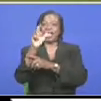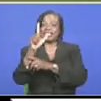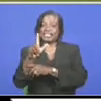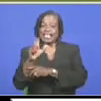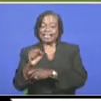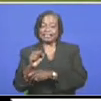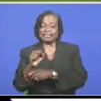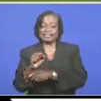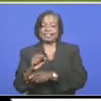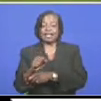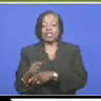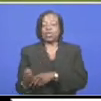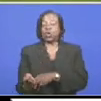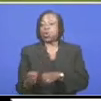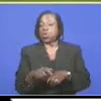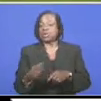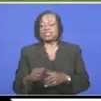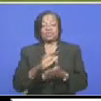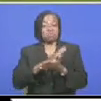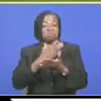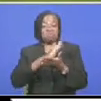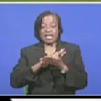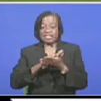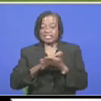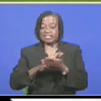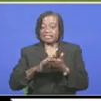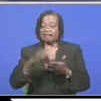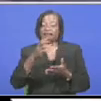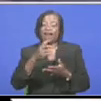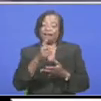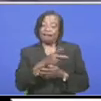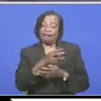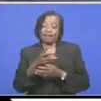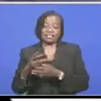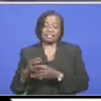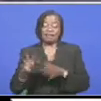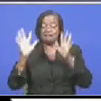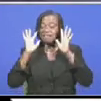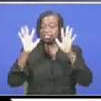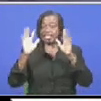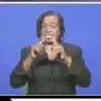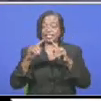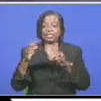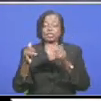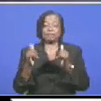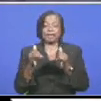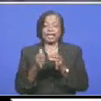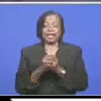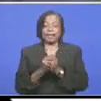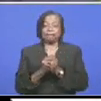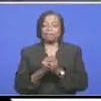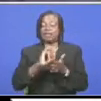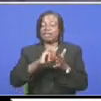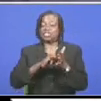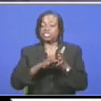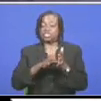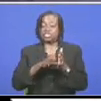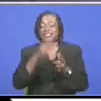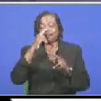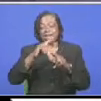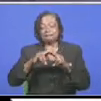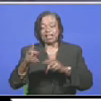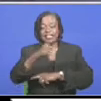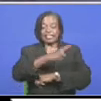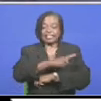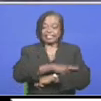also very well manicured. It's fantastic to play, and it's just a fun day